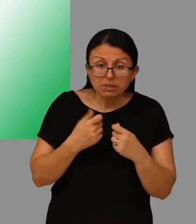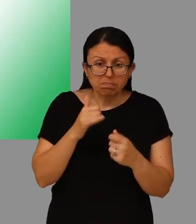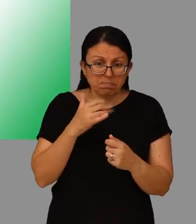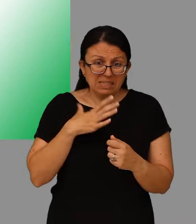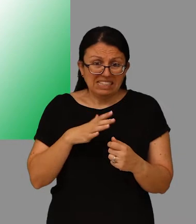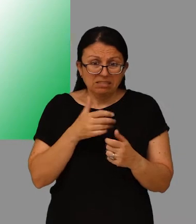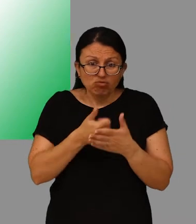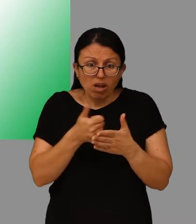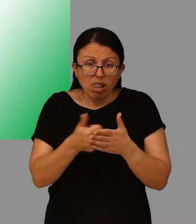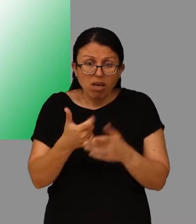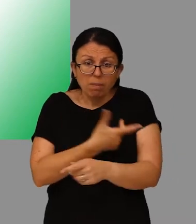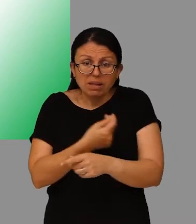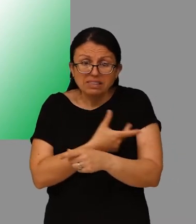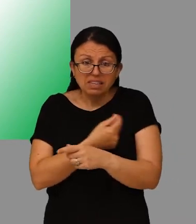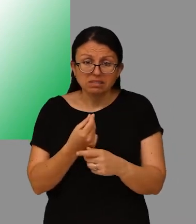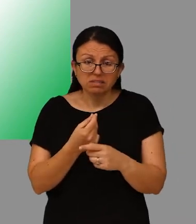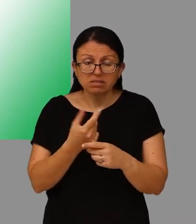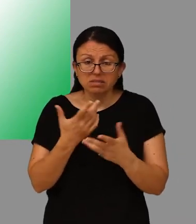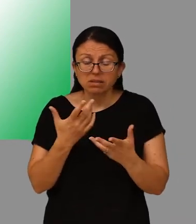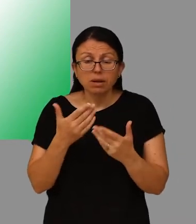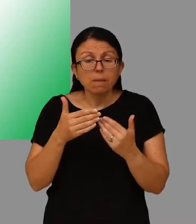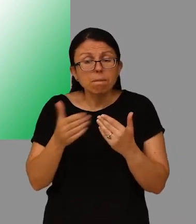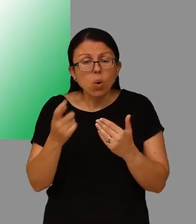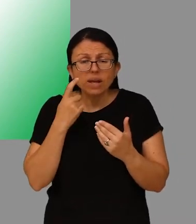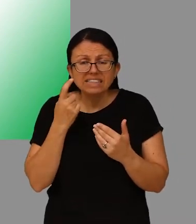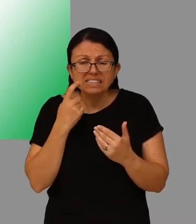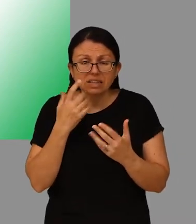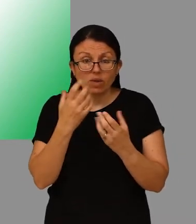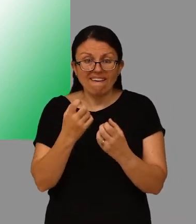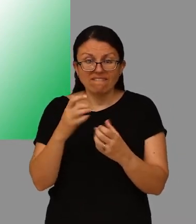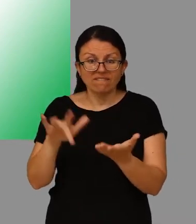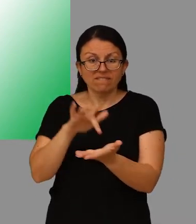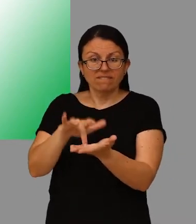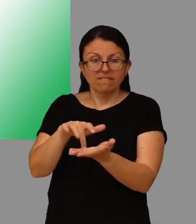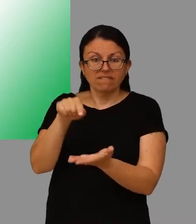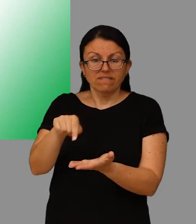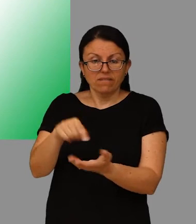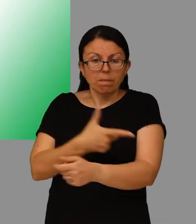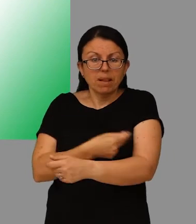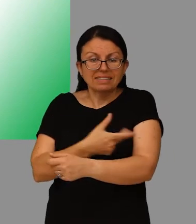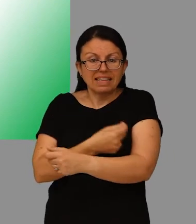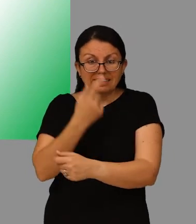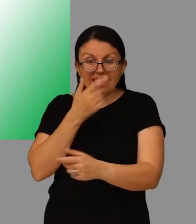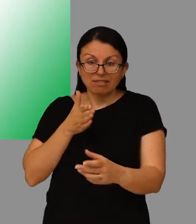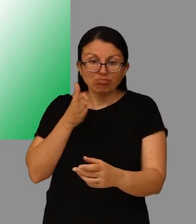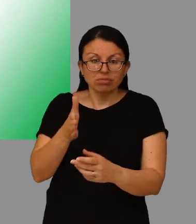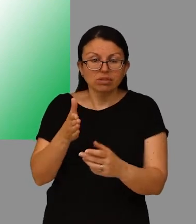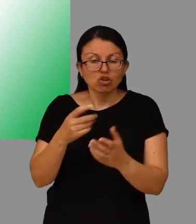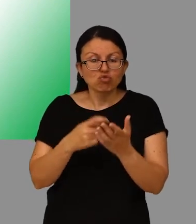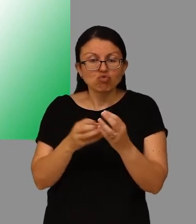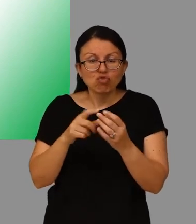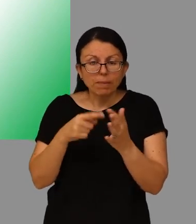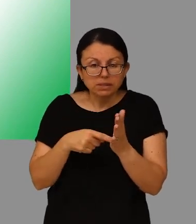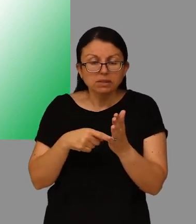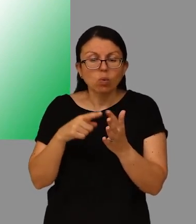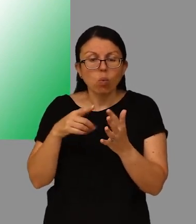you to have regular blood tests. To make this a bit easier, we have a phlebotomy clinic that's held in the Robert White unit.